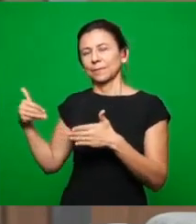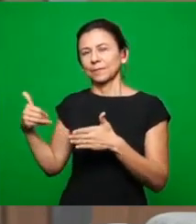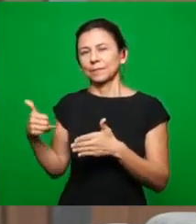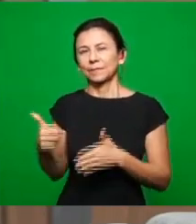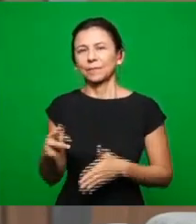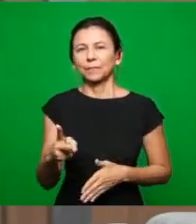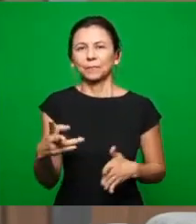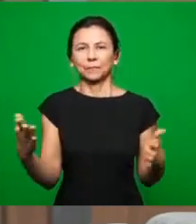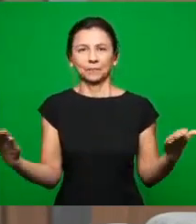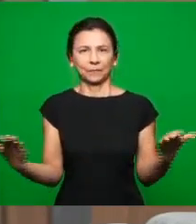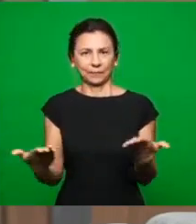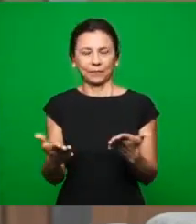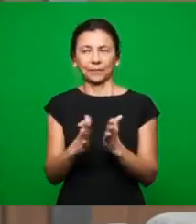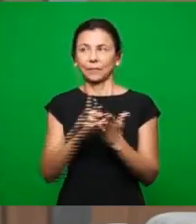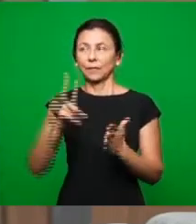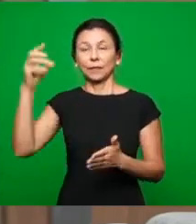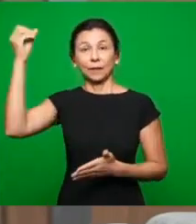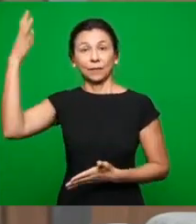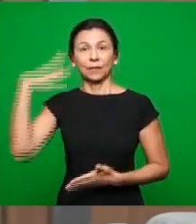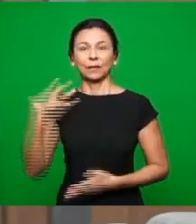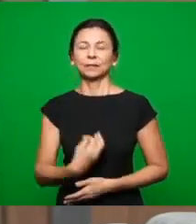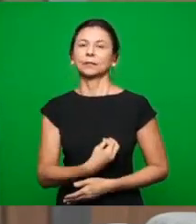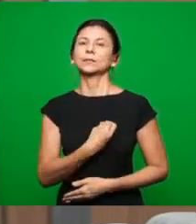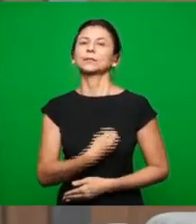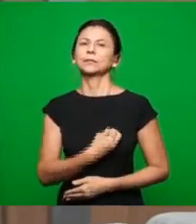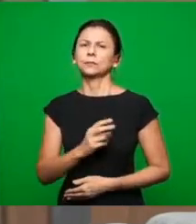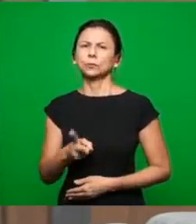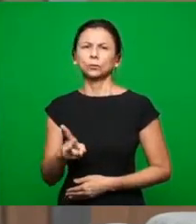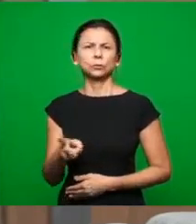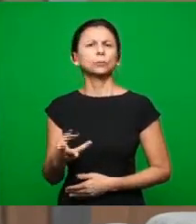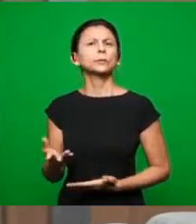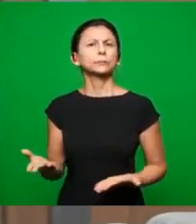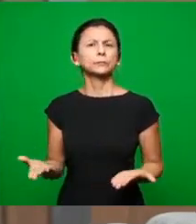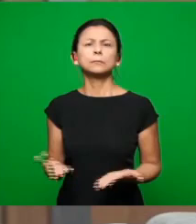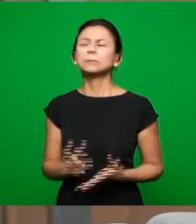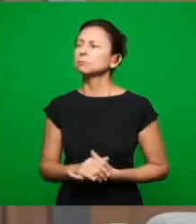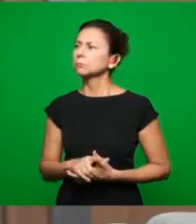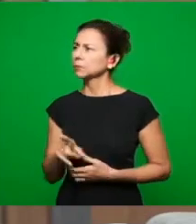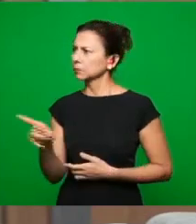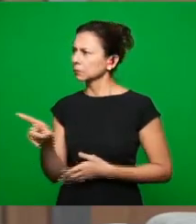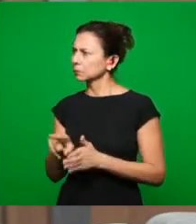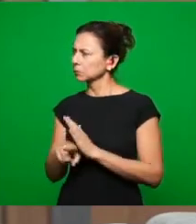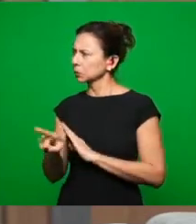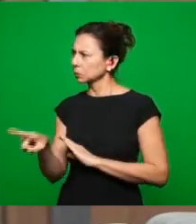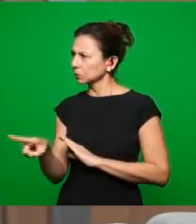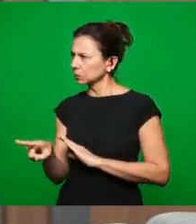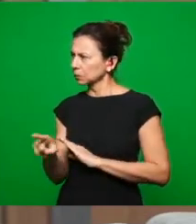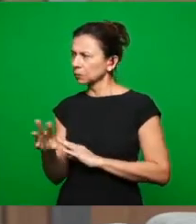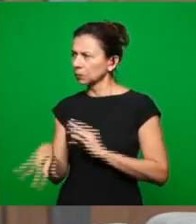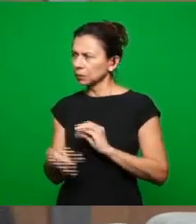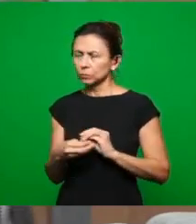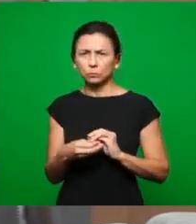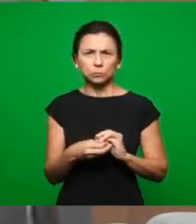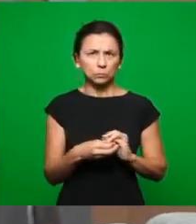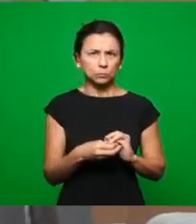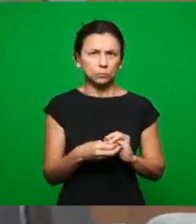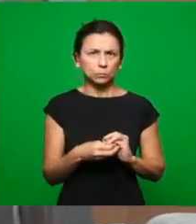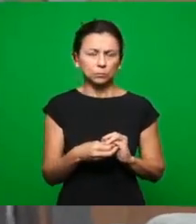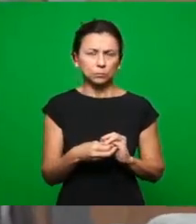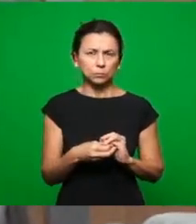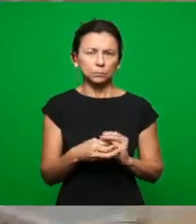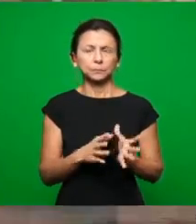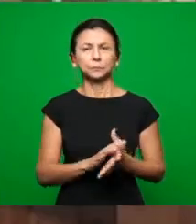great blessing is that the living word, the revealed word, will prevail in our days. Do you want to say anything else,